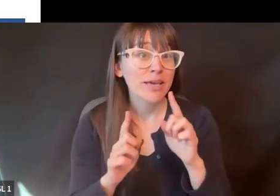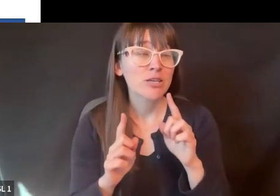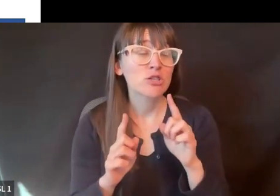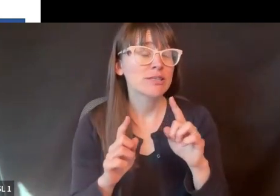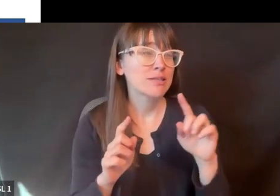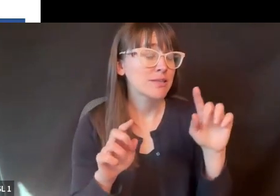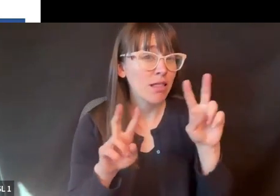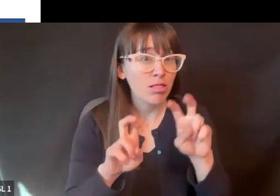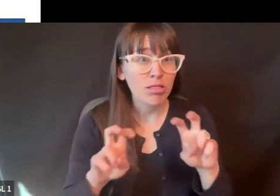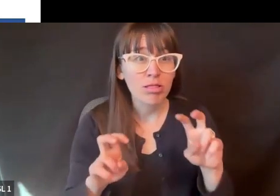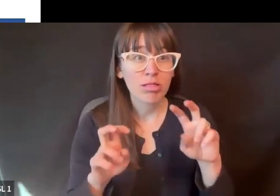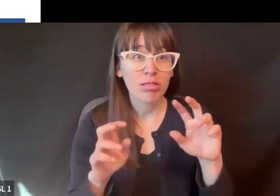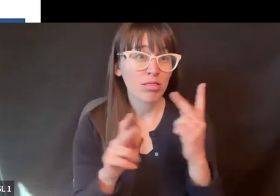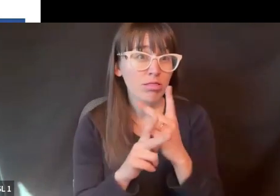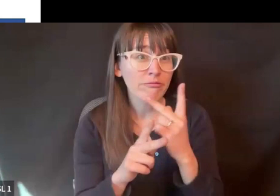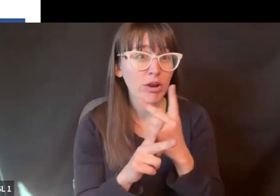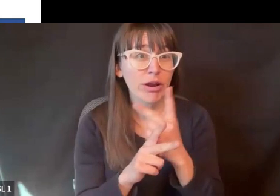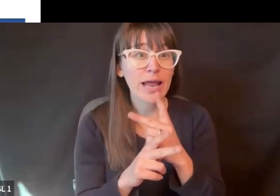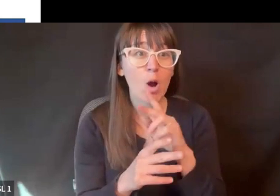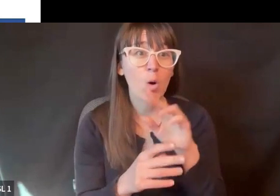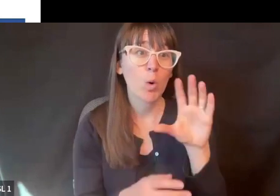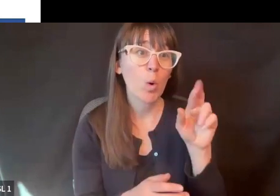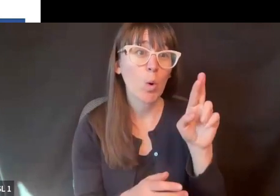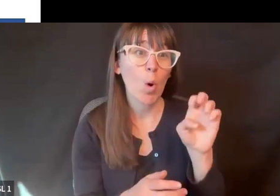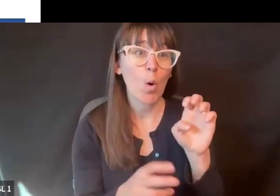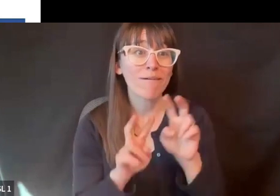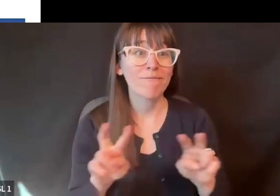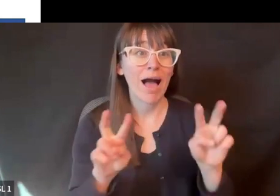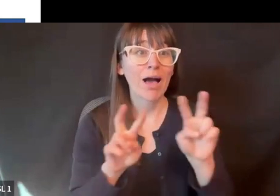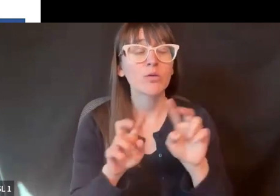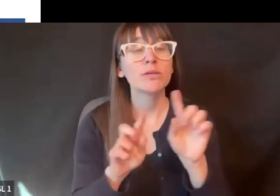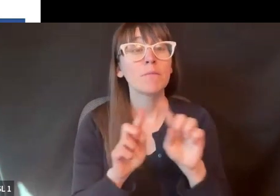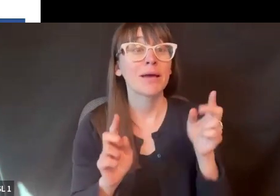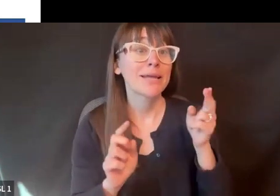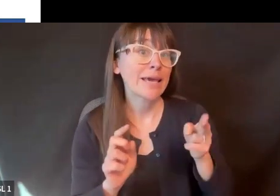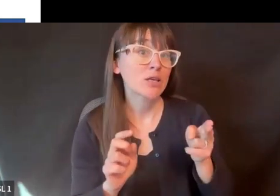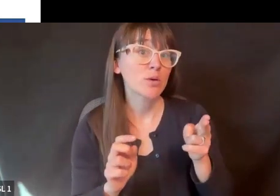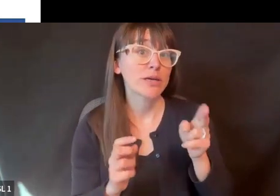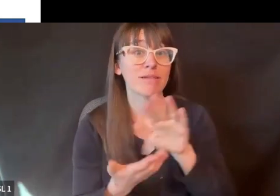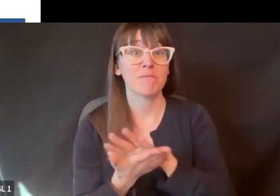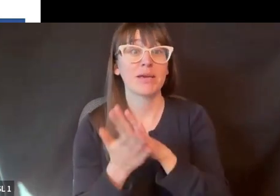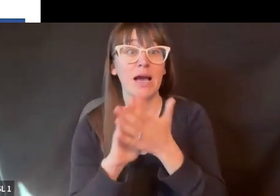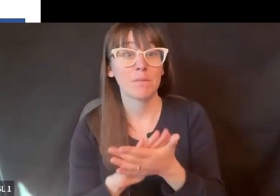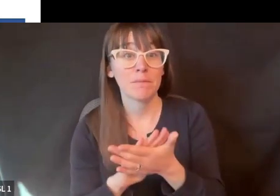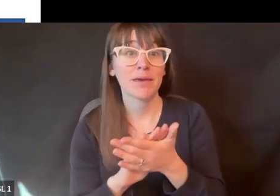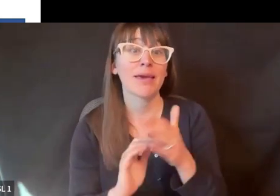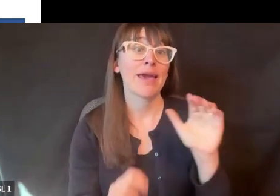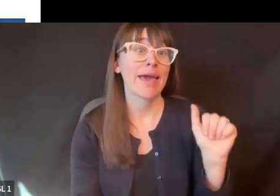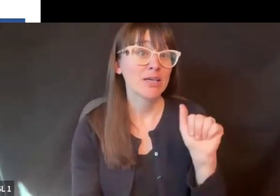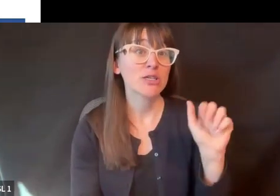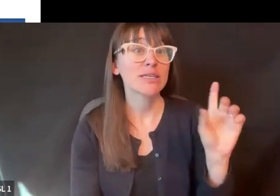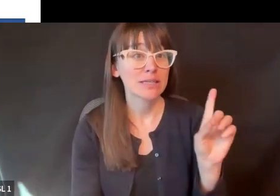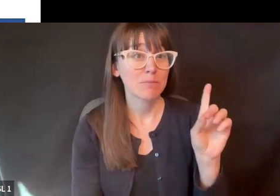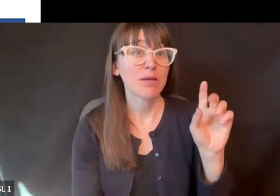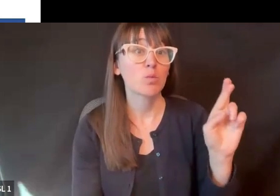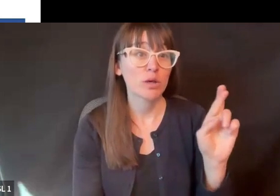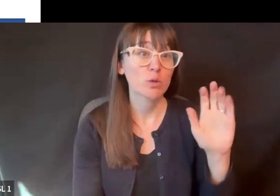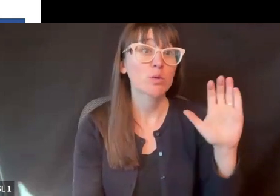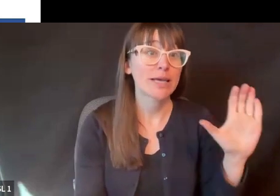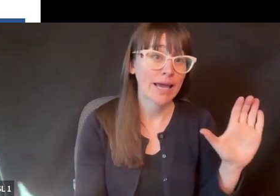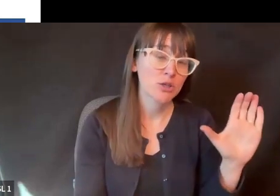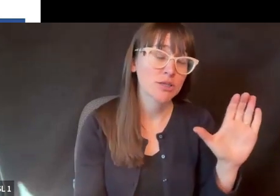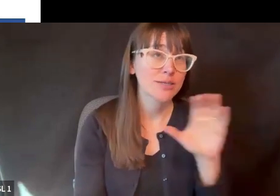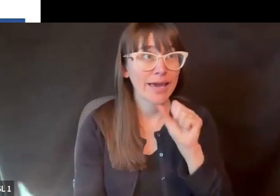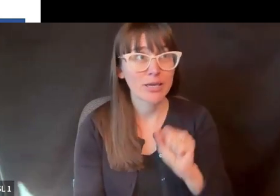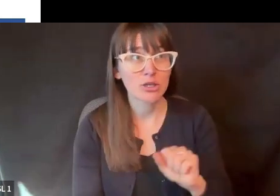exciting conversations, and finding those core values. But this history of getting to the aging and disability resource connections, which I'm going